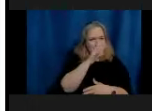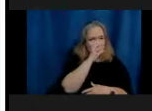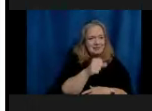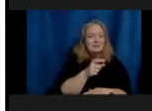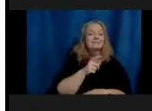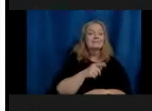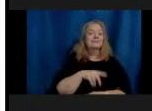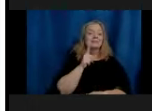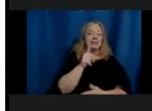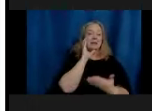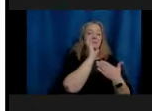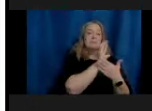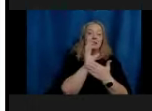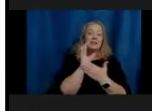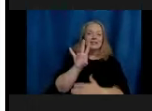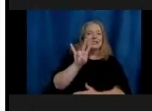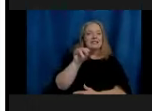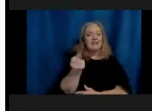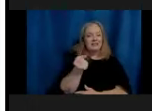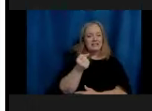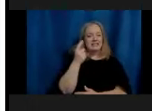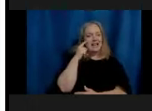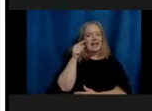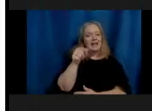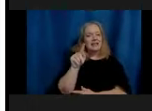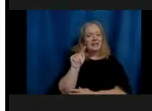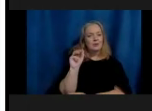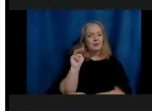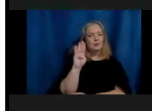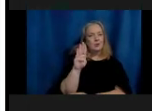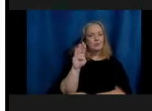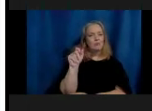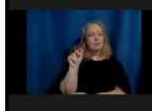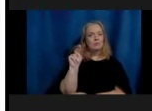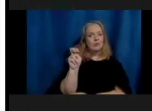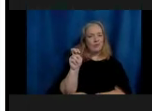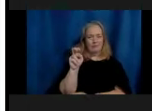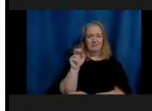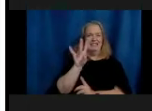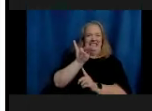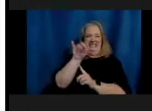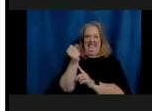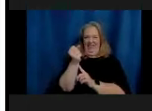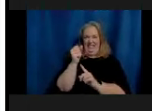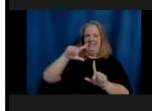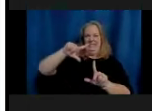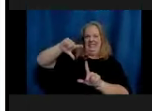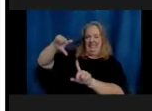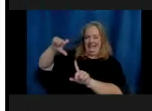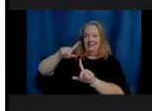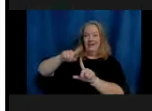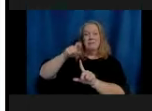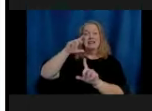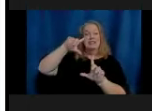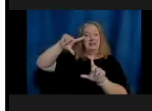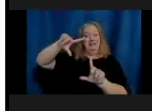70s of these tombstones, but the tombstones, I think most of these are from like late 1800s, early 1900s. Someone thought this was important at some point and collected all of